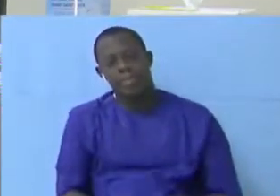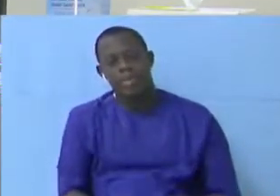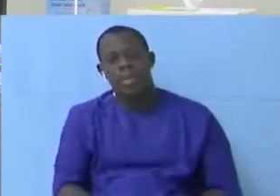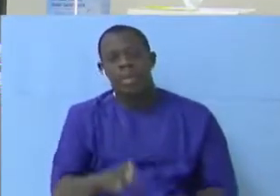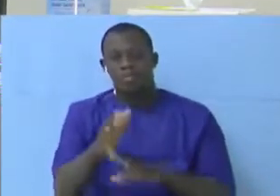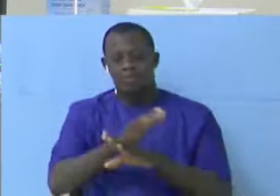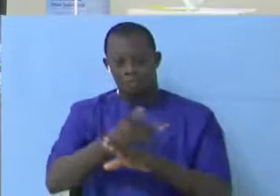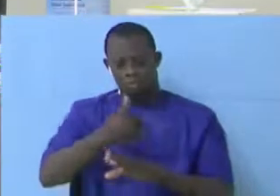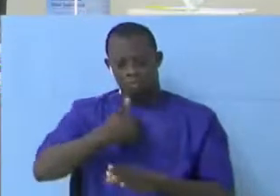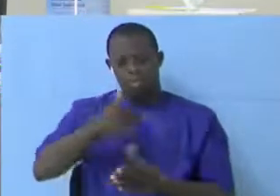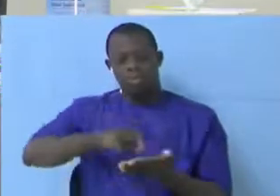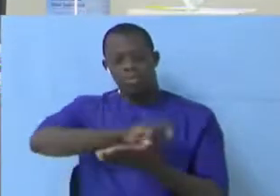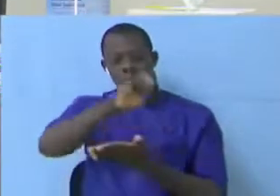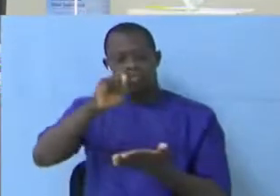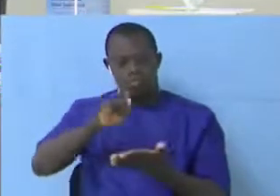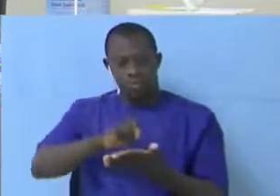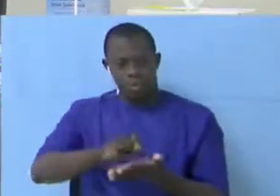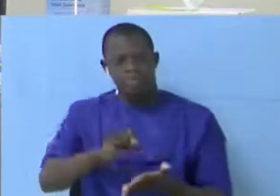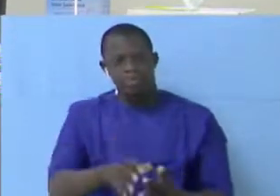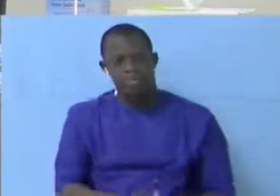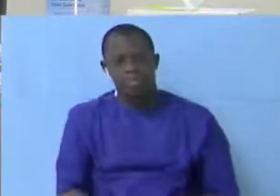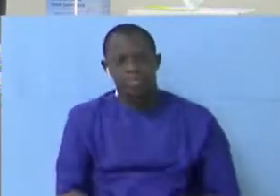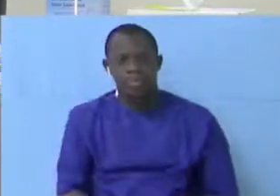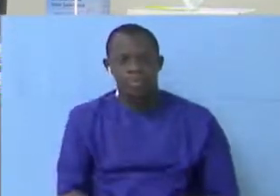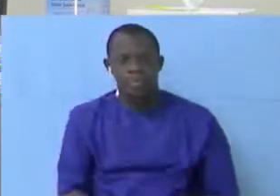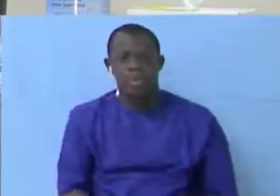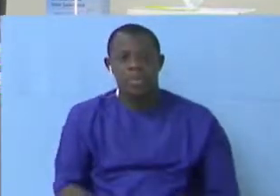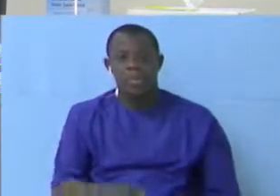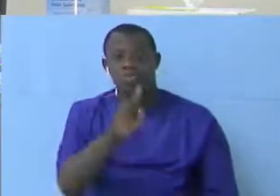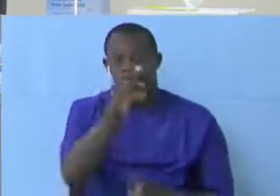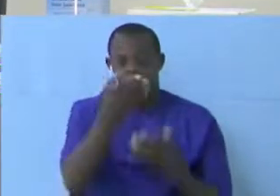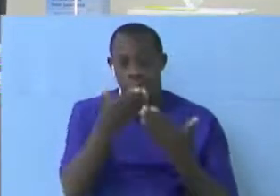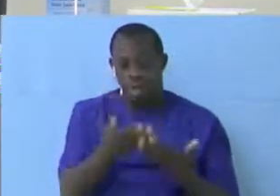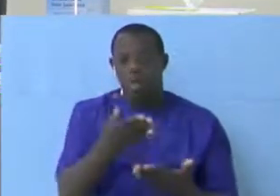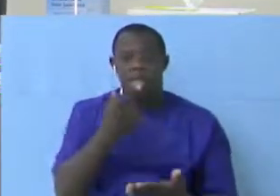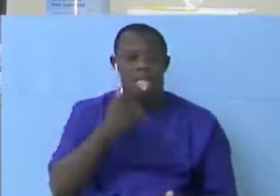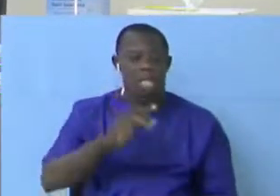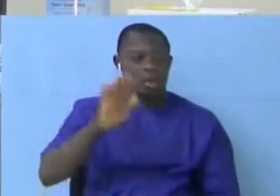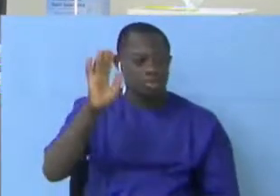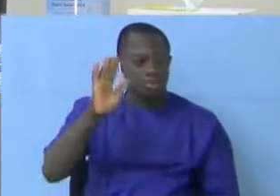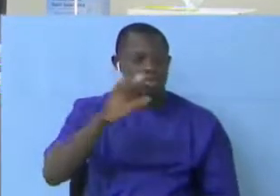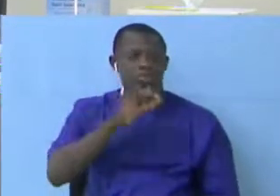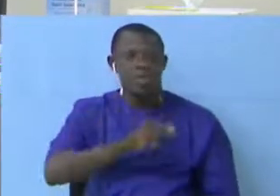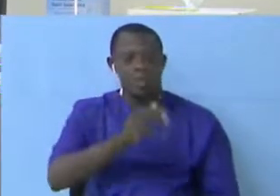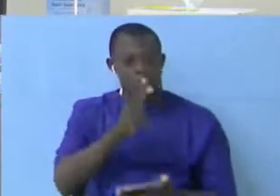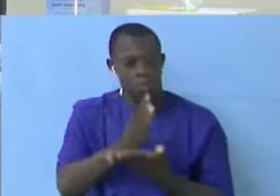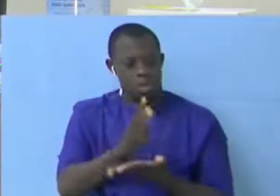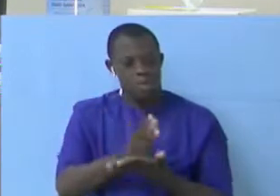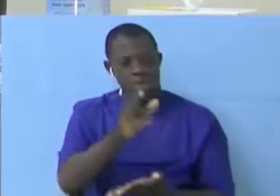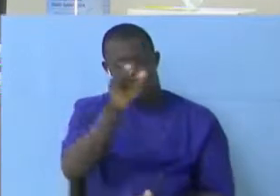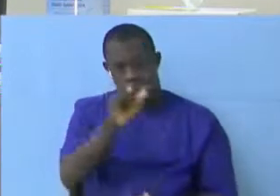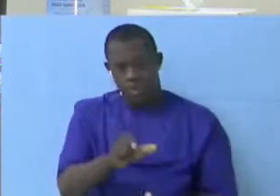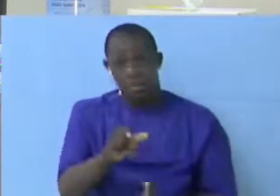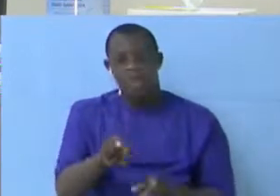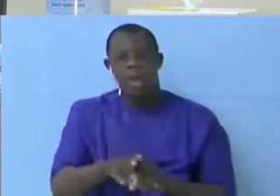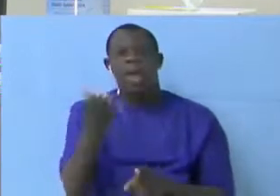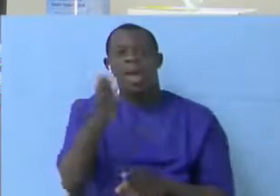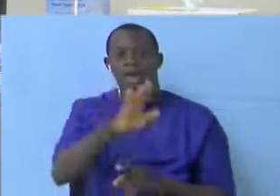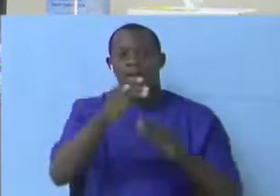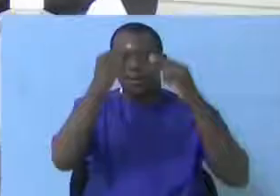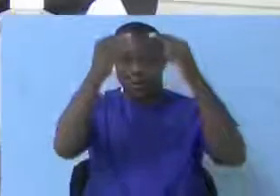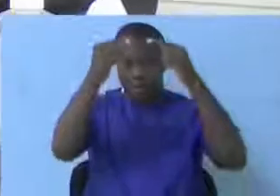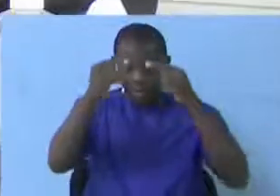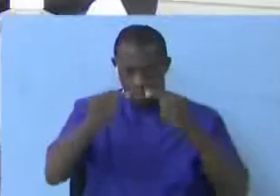Before I sign. You are under oath, Mr. Witness. Any statement by the